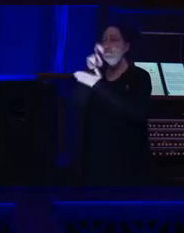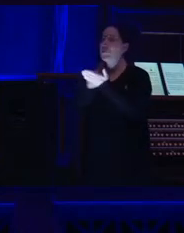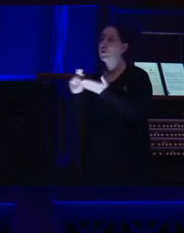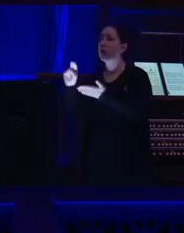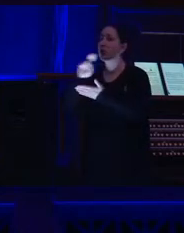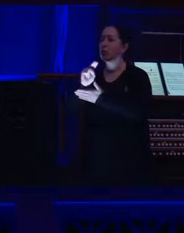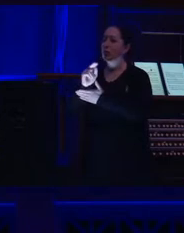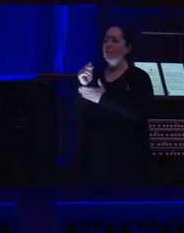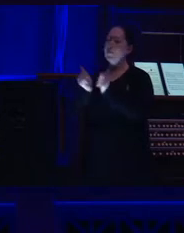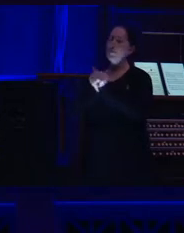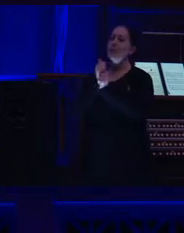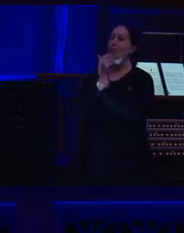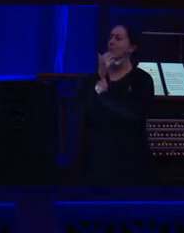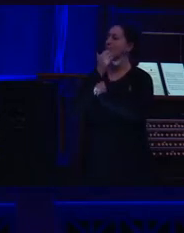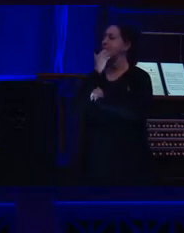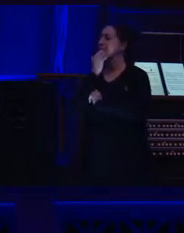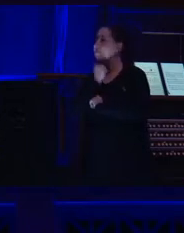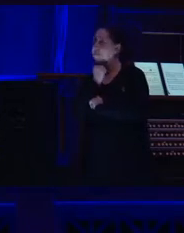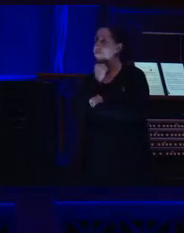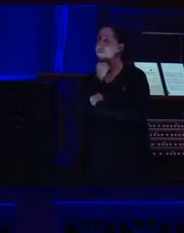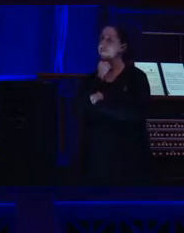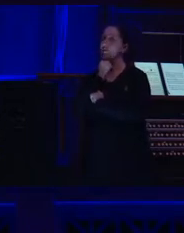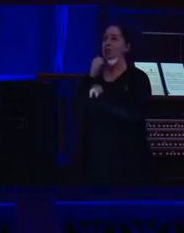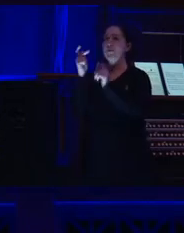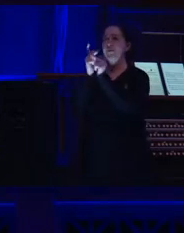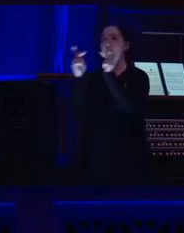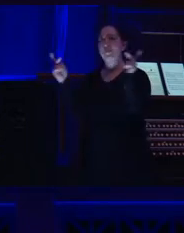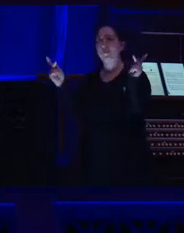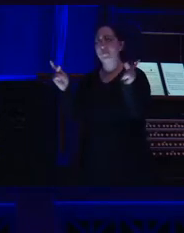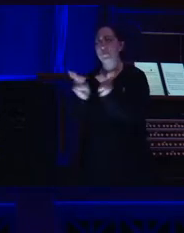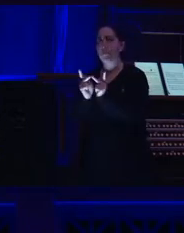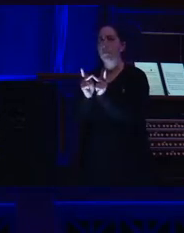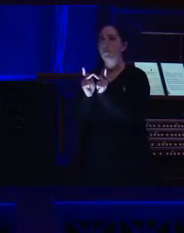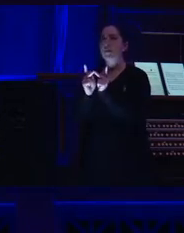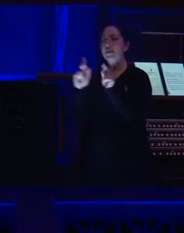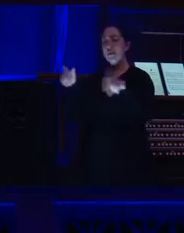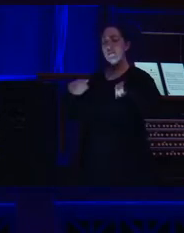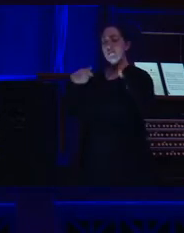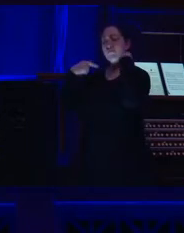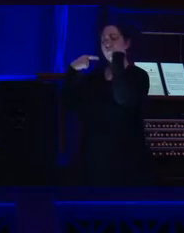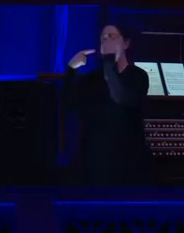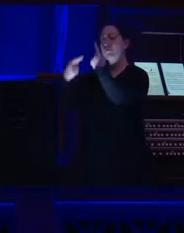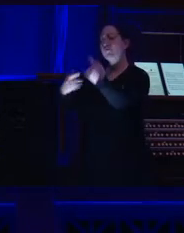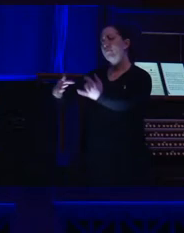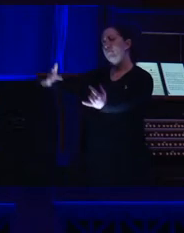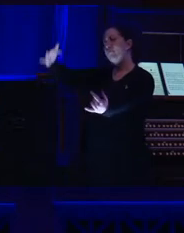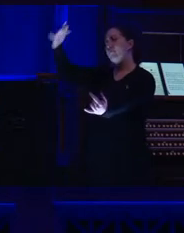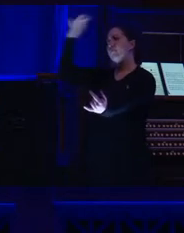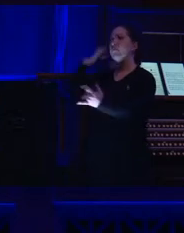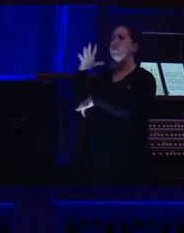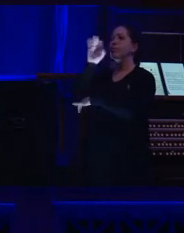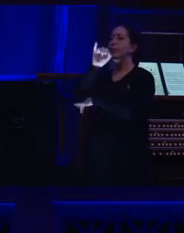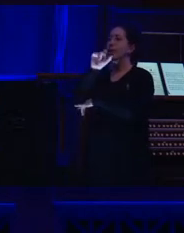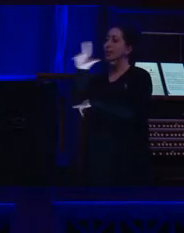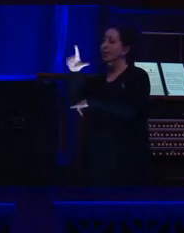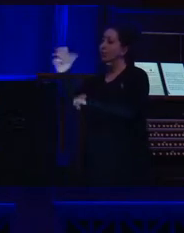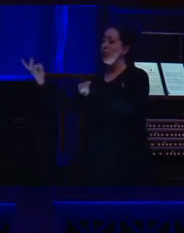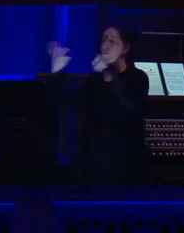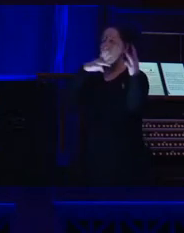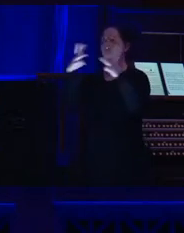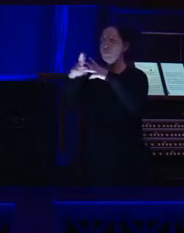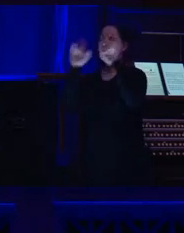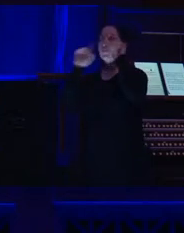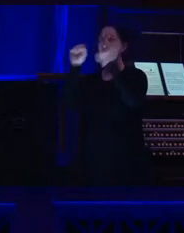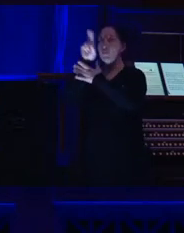most cherished and visible position. Since before the Civil War, the president of the University of